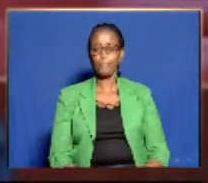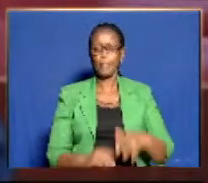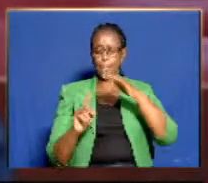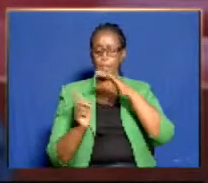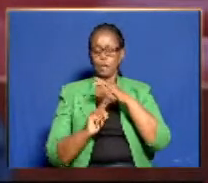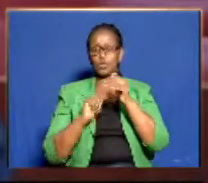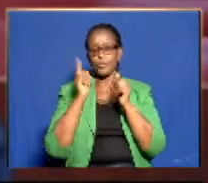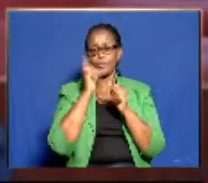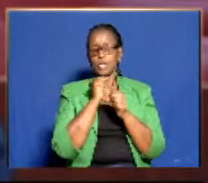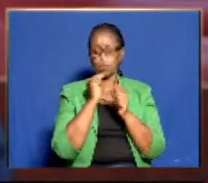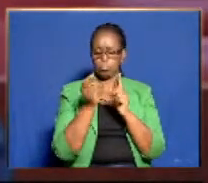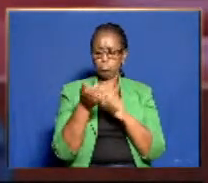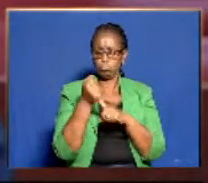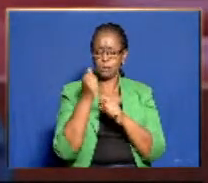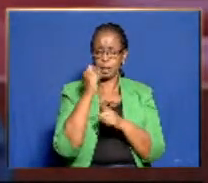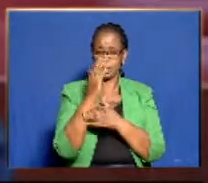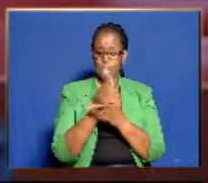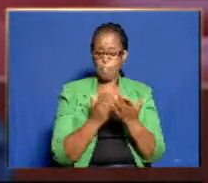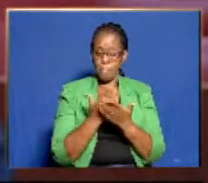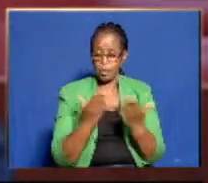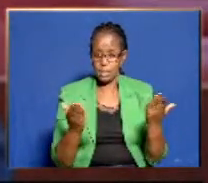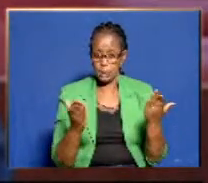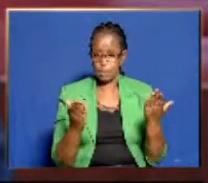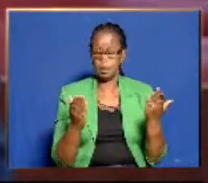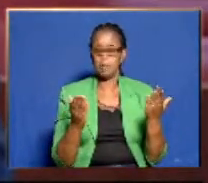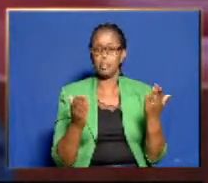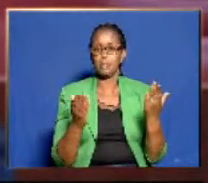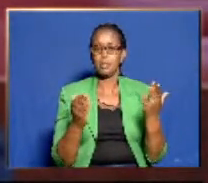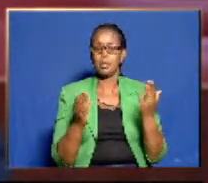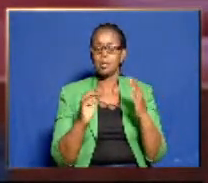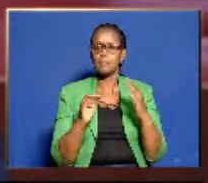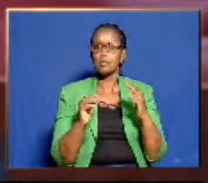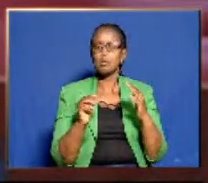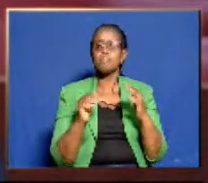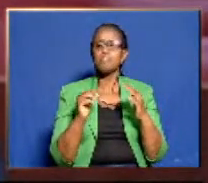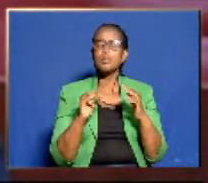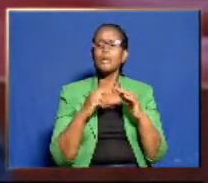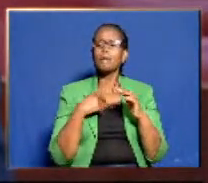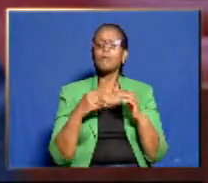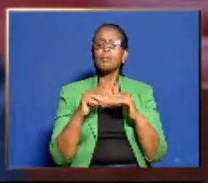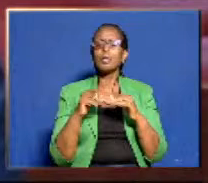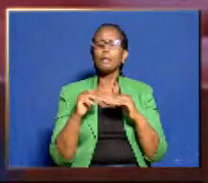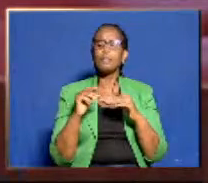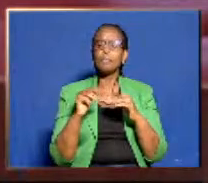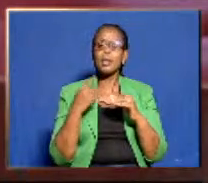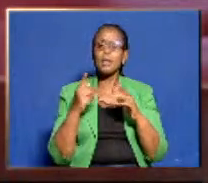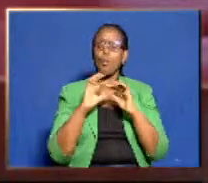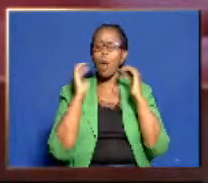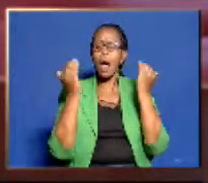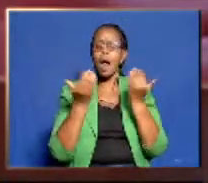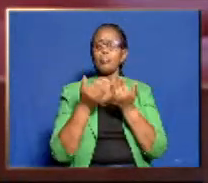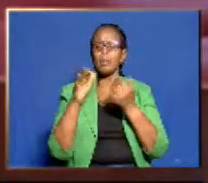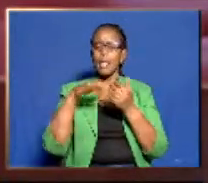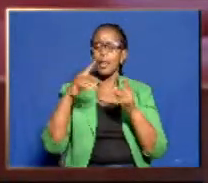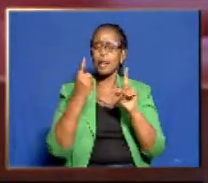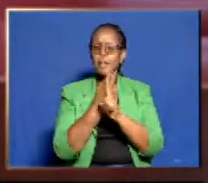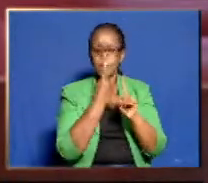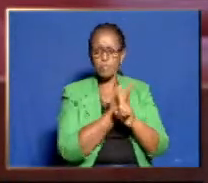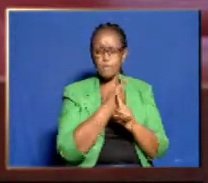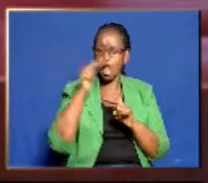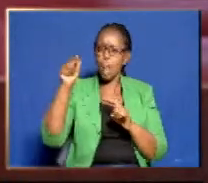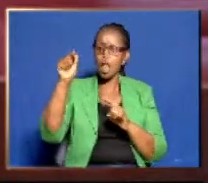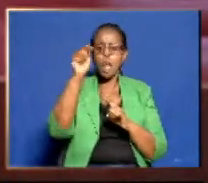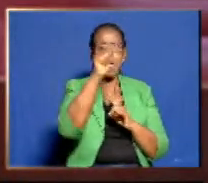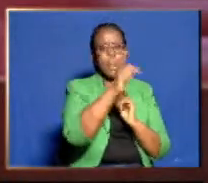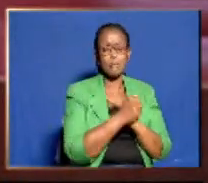acquired some assets all over in the world, Honorable Speaker. We have some assets in some countries.